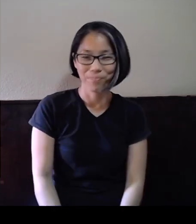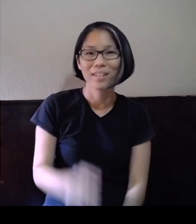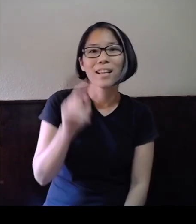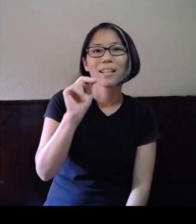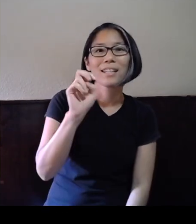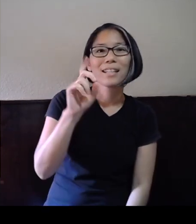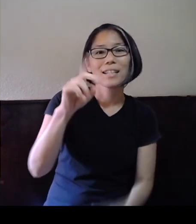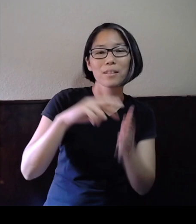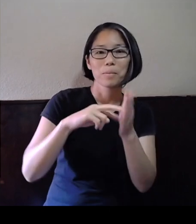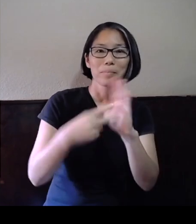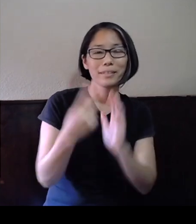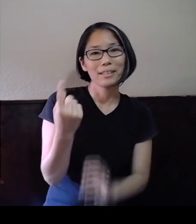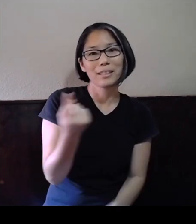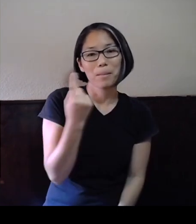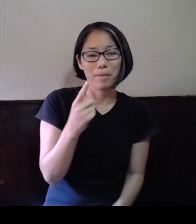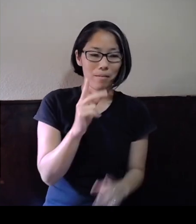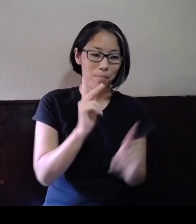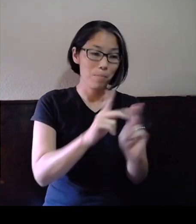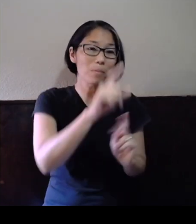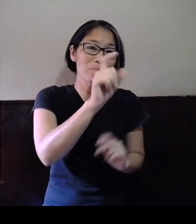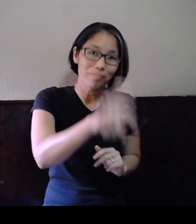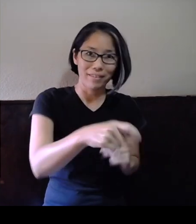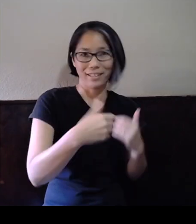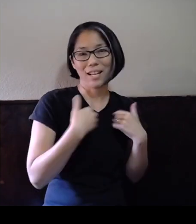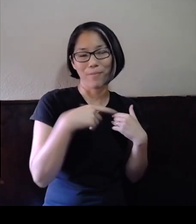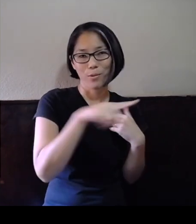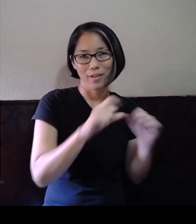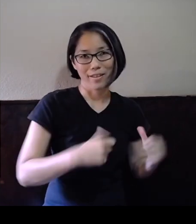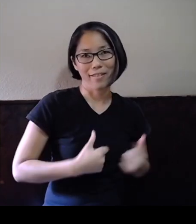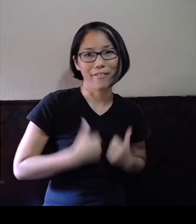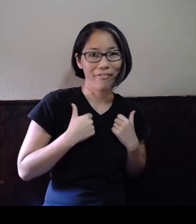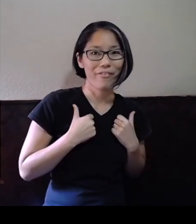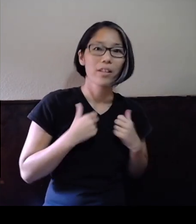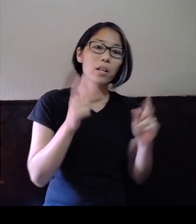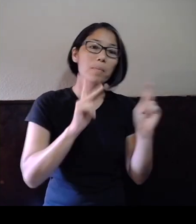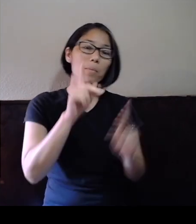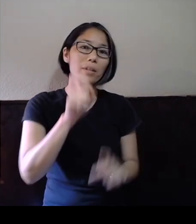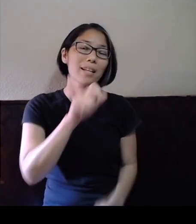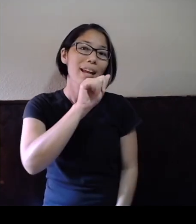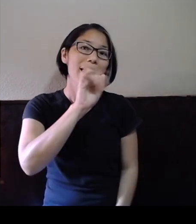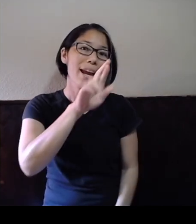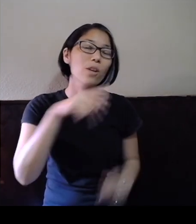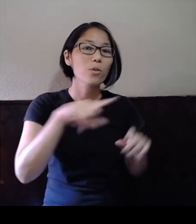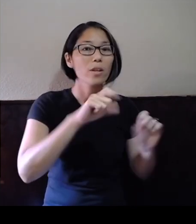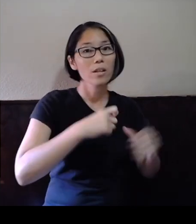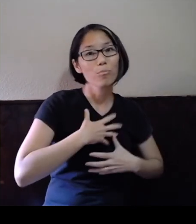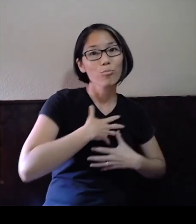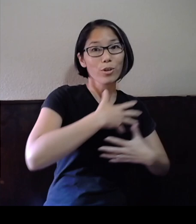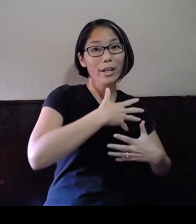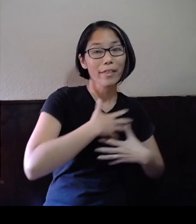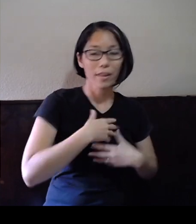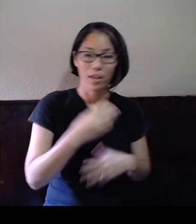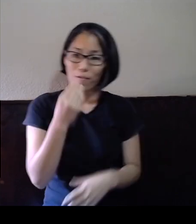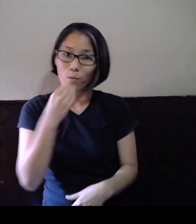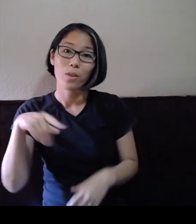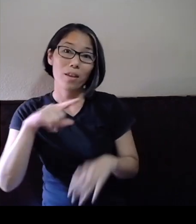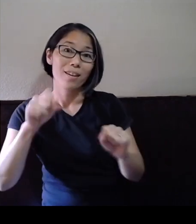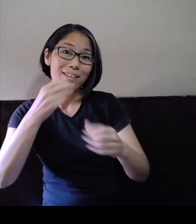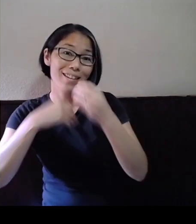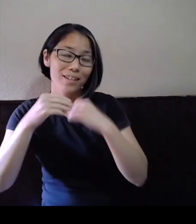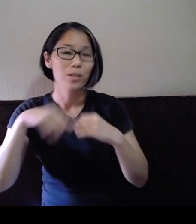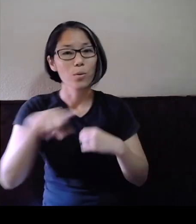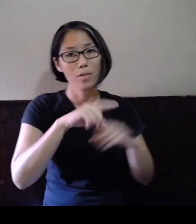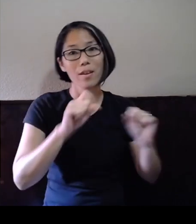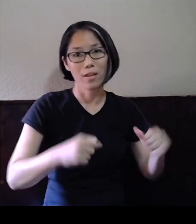A need is something people must have to live. People need air to breathe and food to eat in